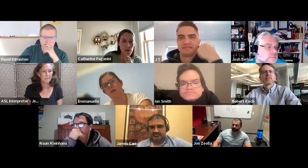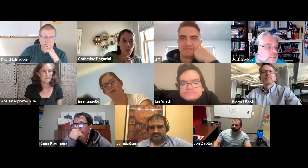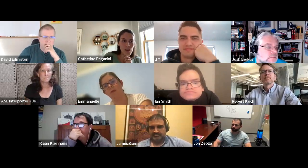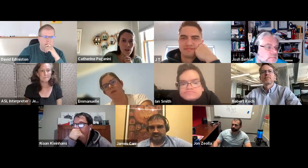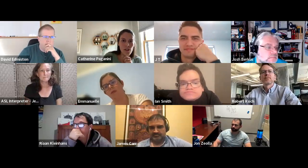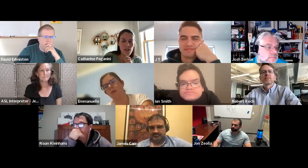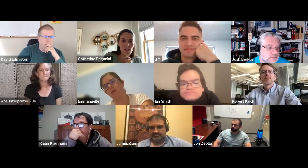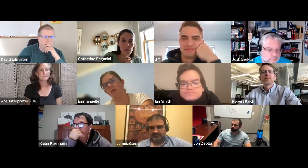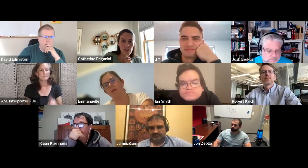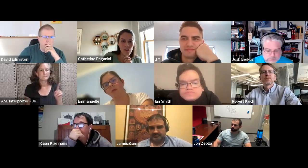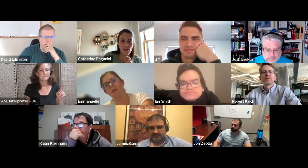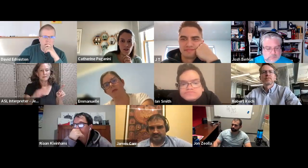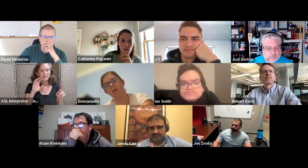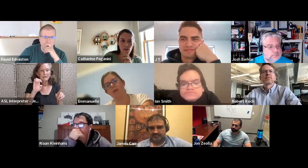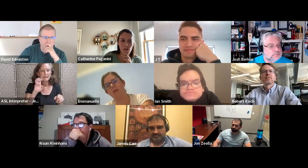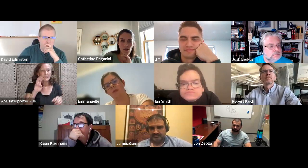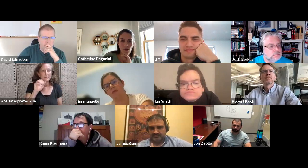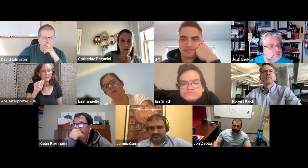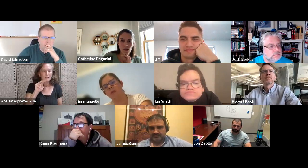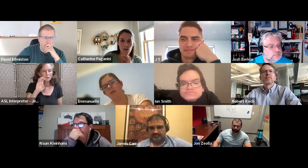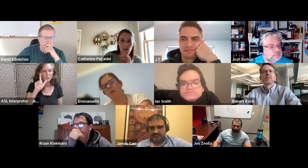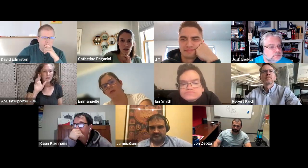I think Emmanuel wanted to say something.